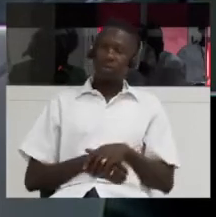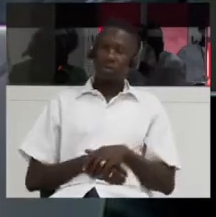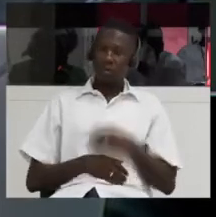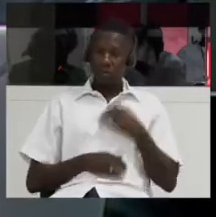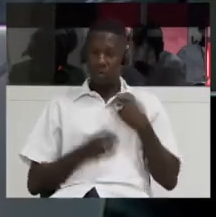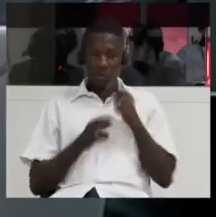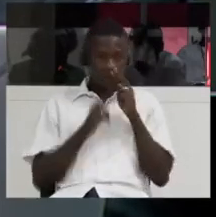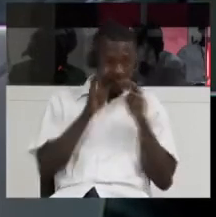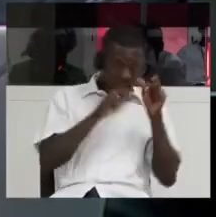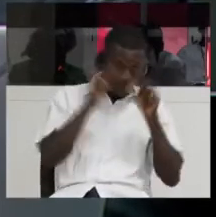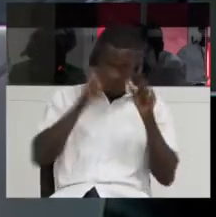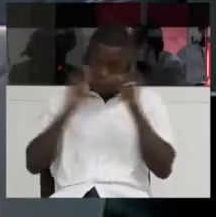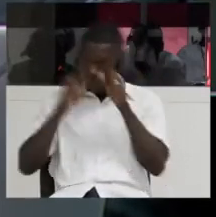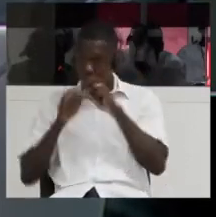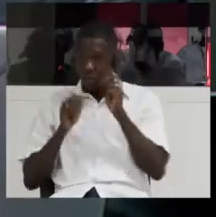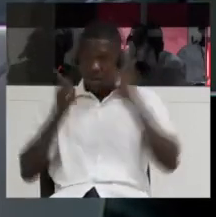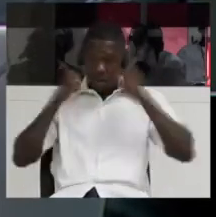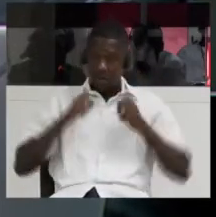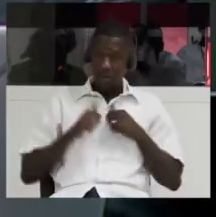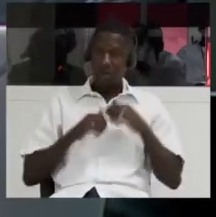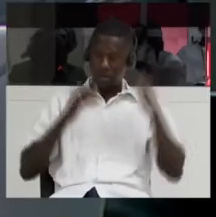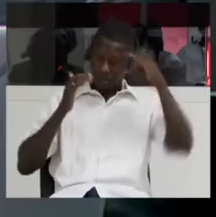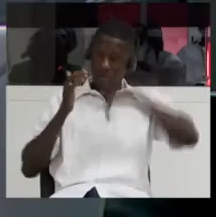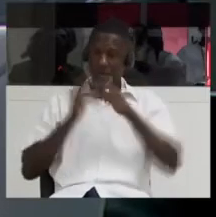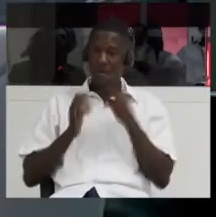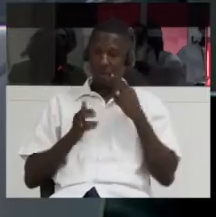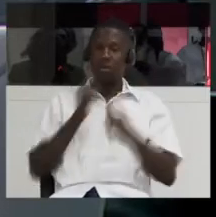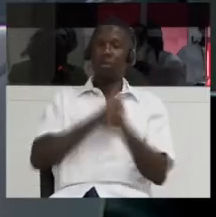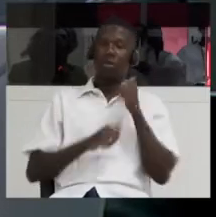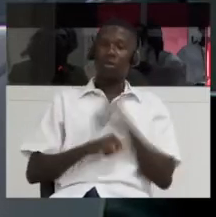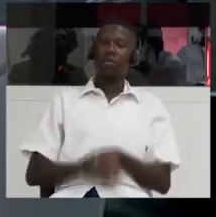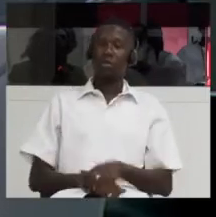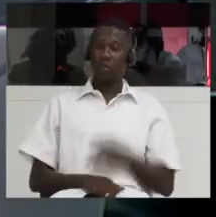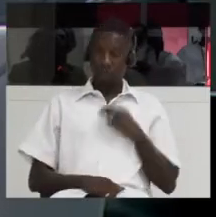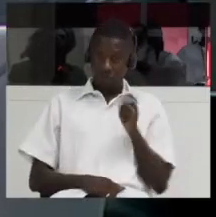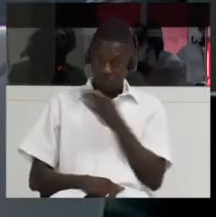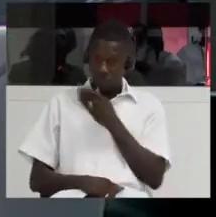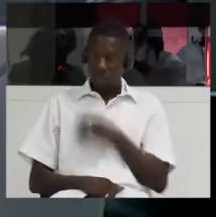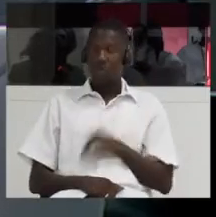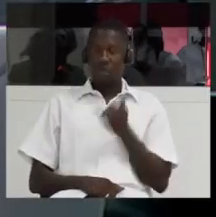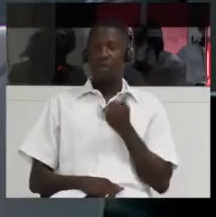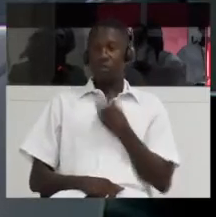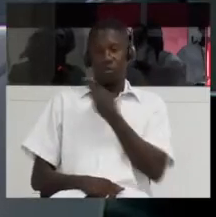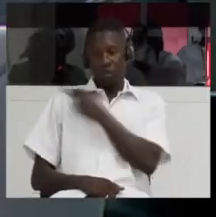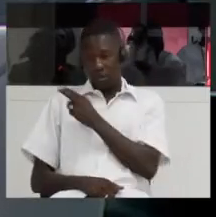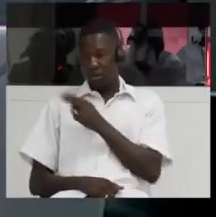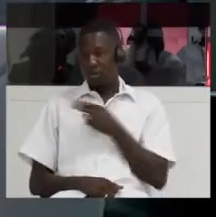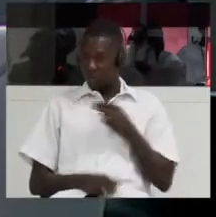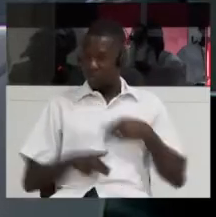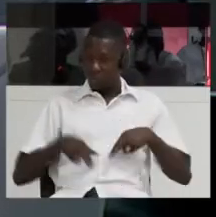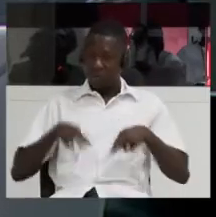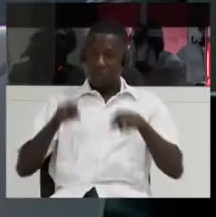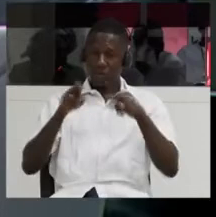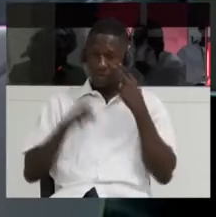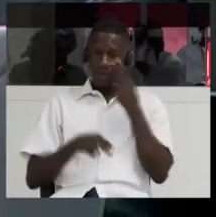and report back. Yes. That's right. Did you go at all? Yes, we went. On our way, we saw that similar